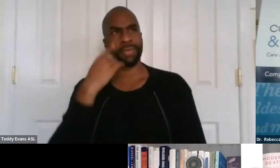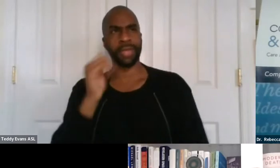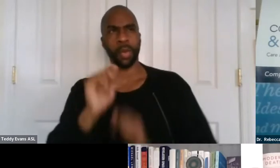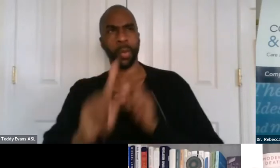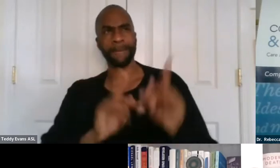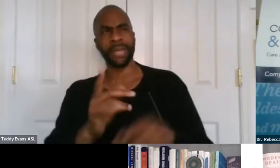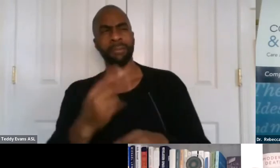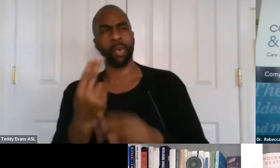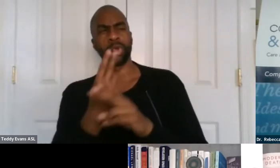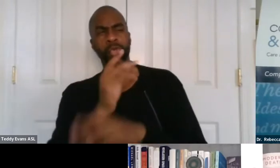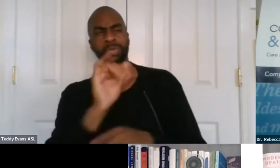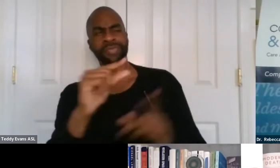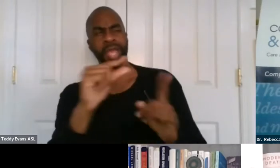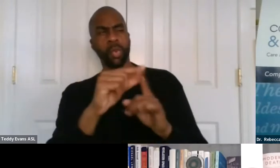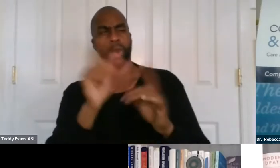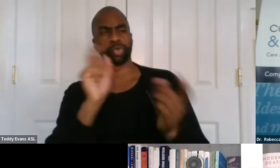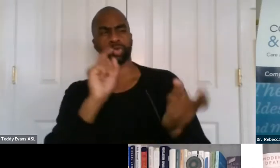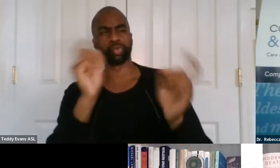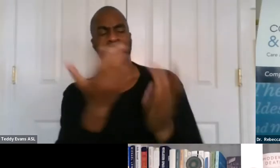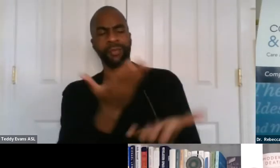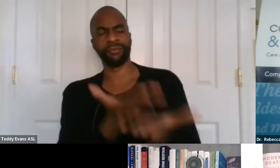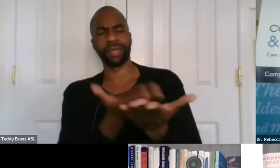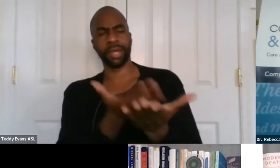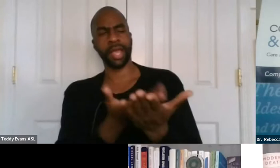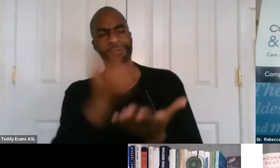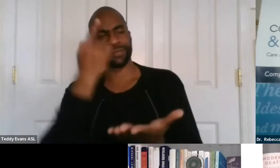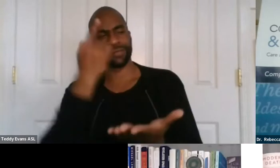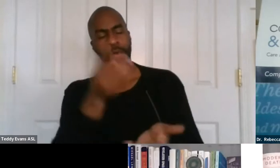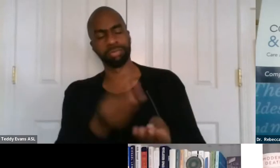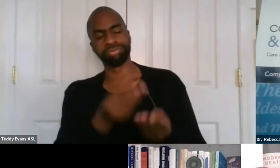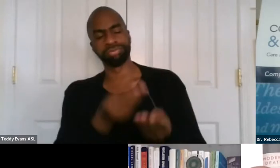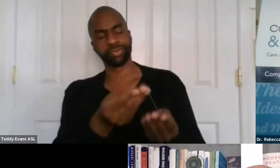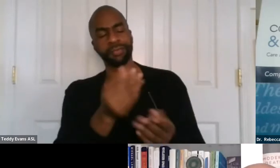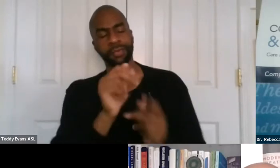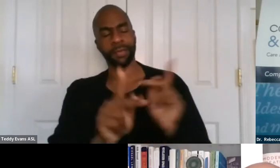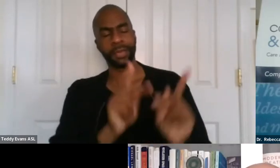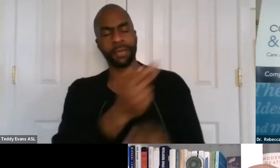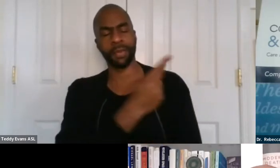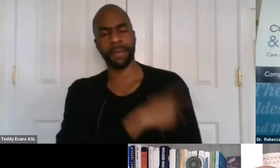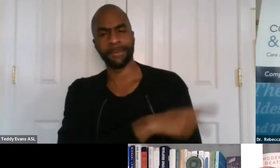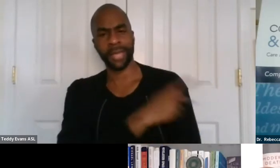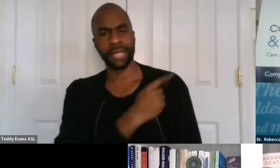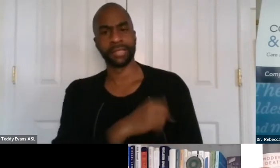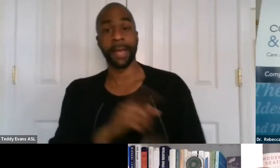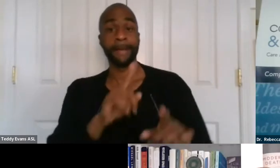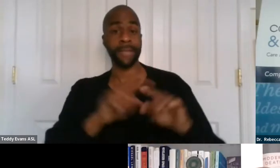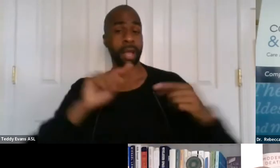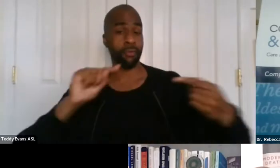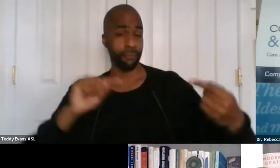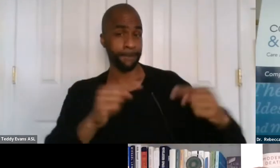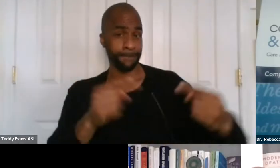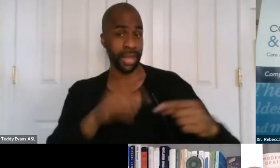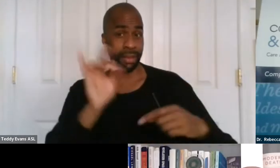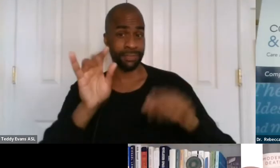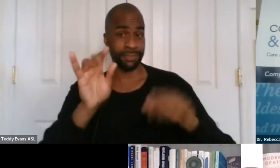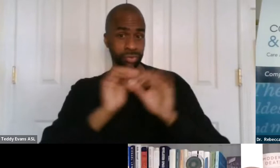the evidence bar for, you know, getting treatments to patients. But one of the things that's clear about pain is that we actually have a lot of